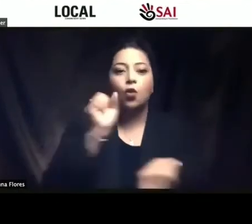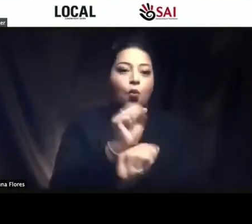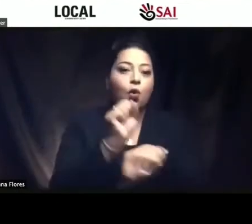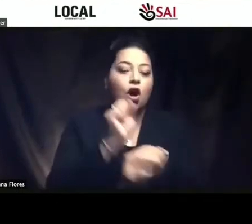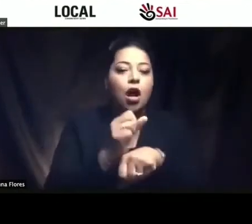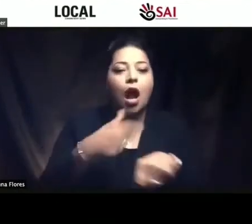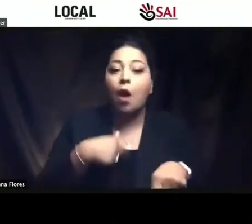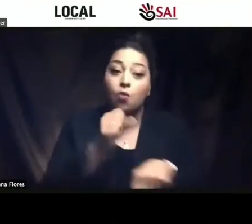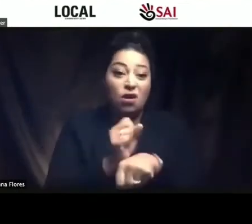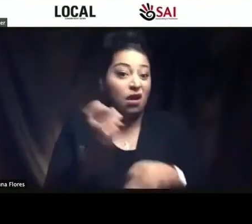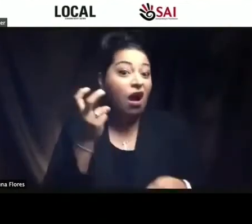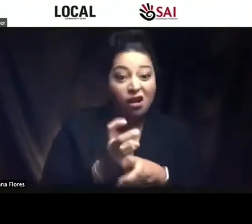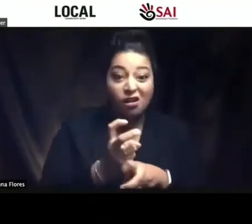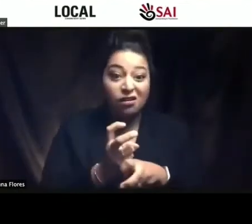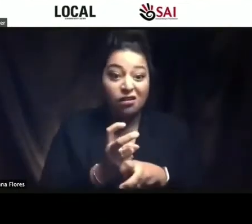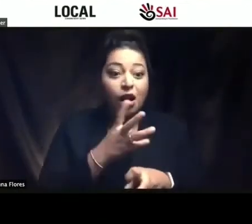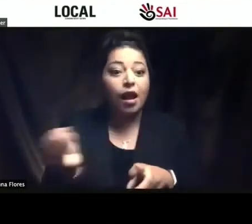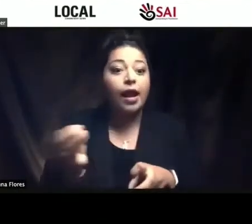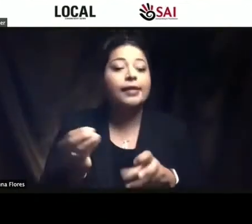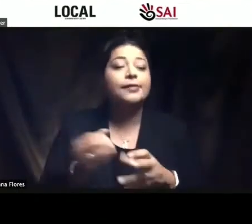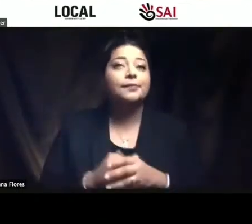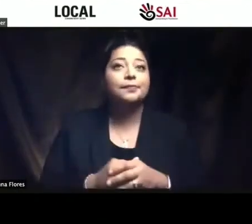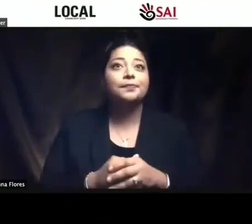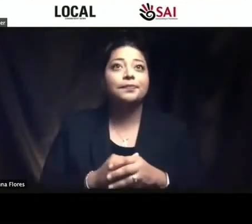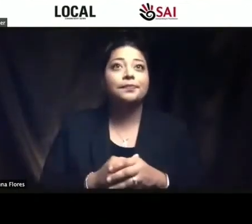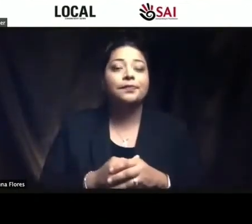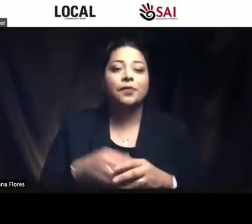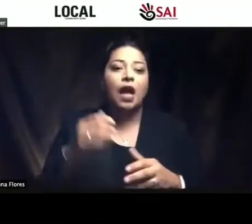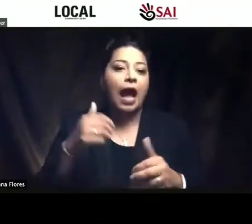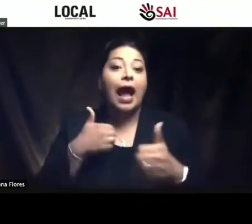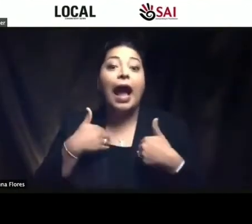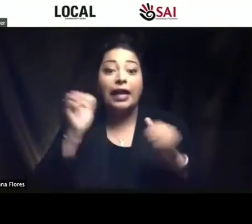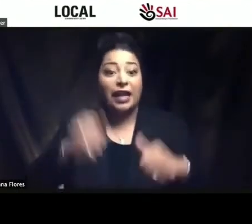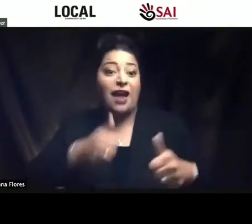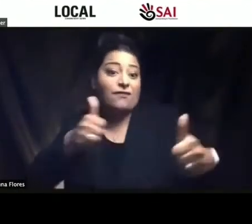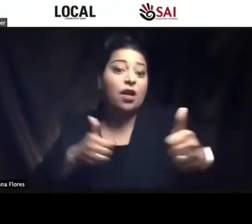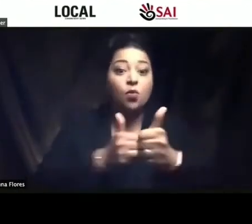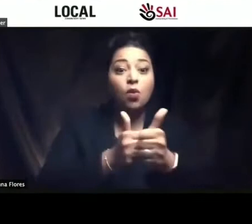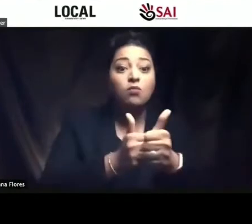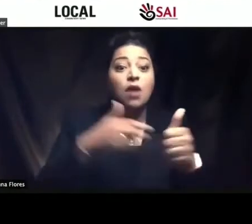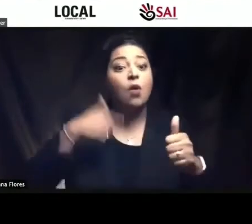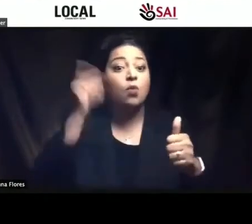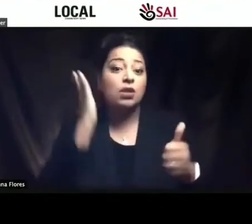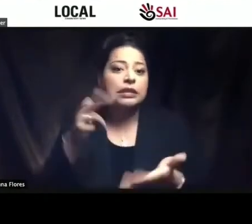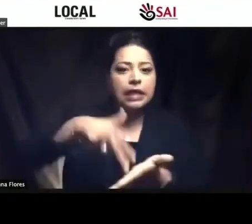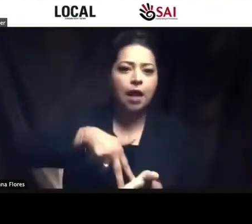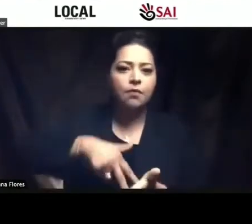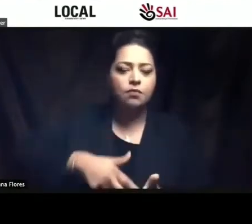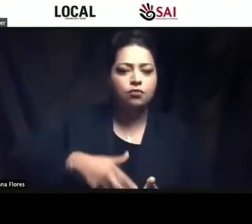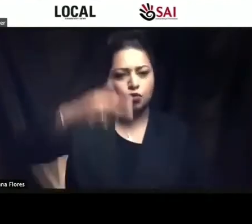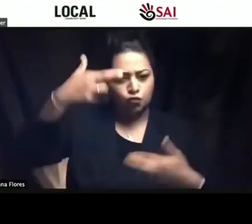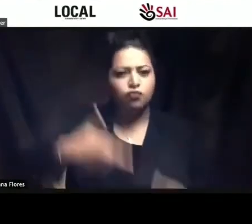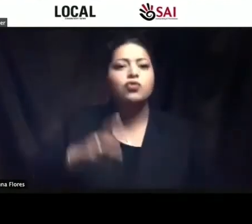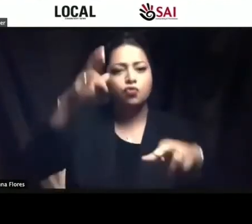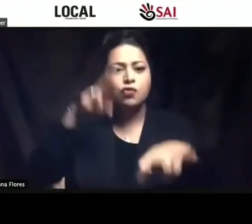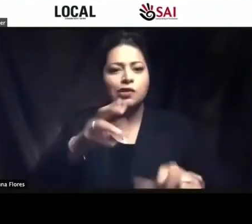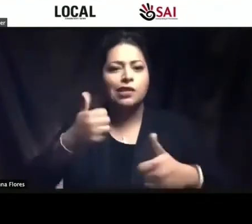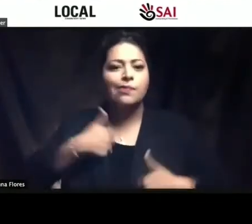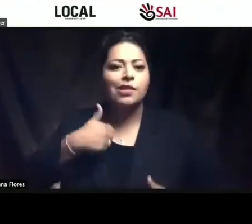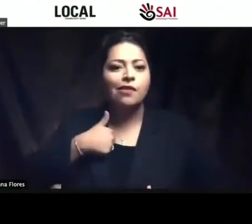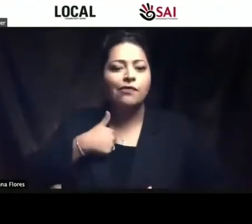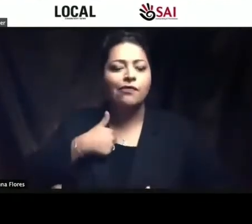working hard, and that I have the follow through. And I'm going to stand up for what's right. One thing you'll know about me is I'm